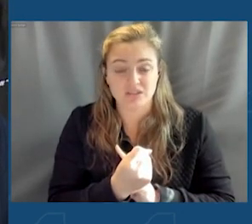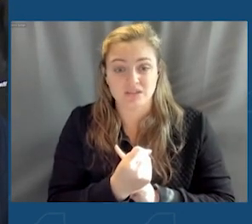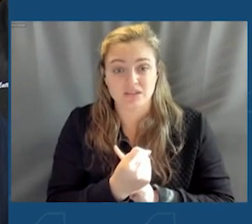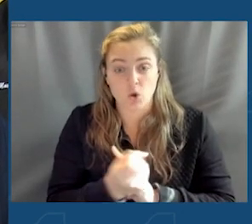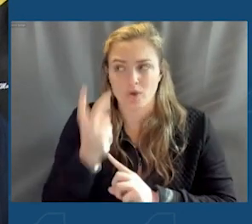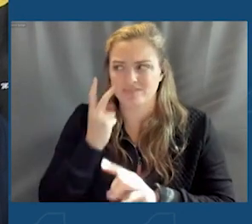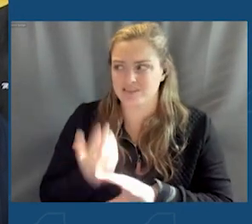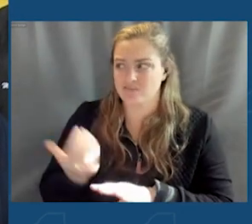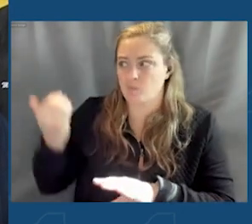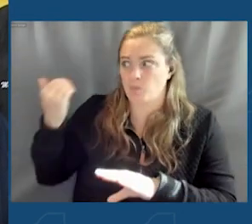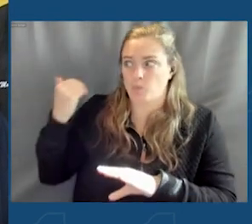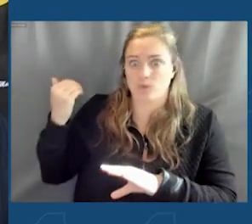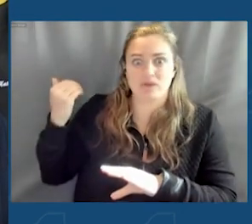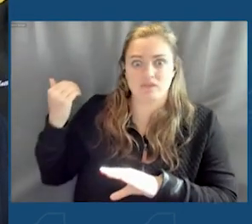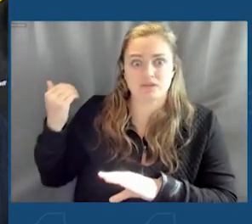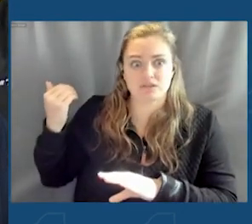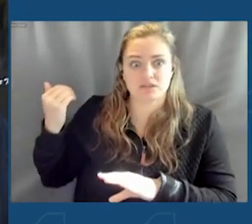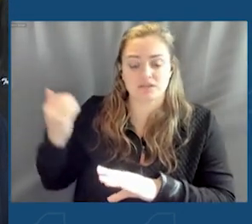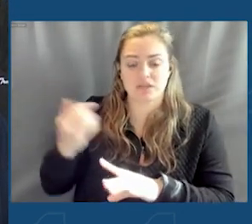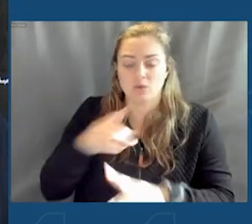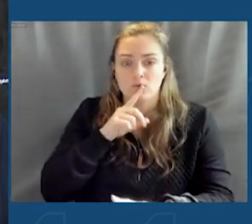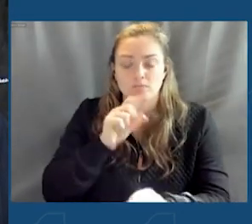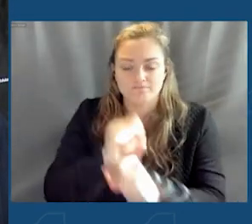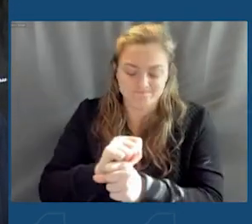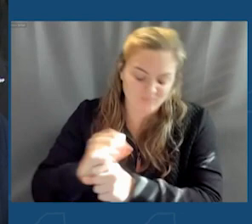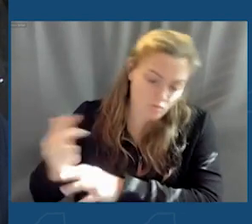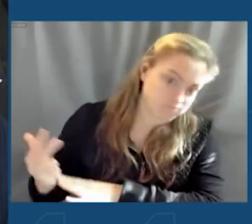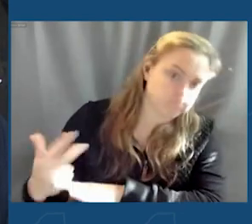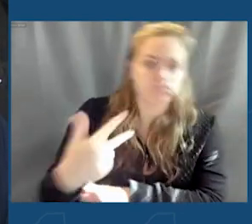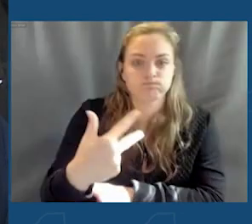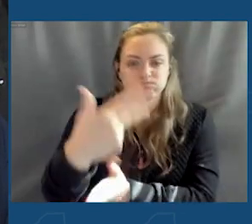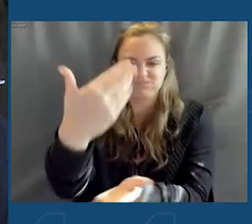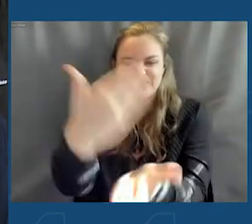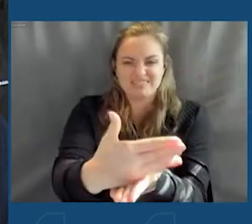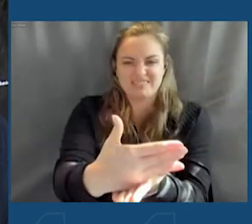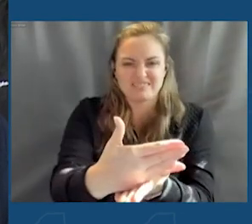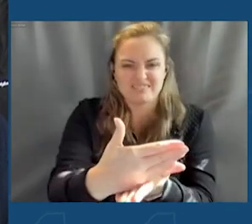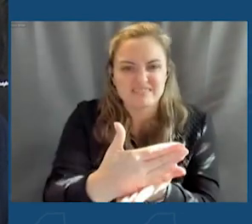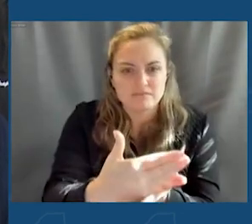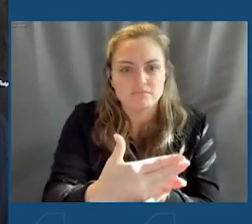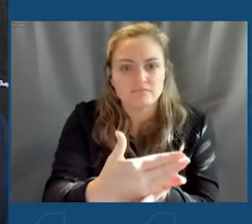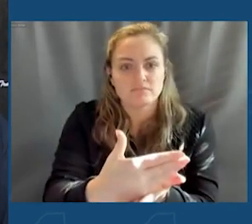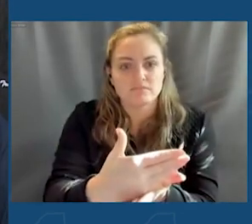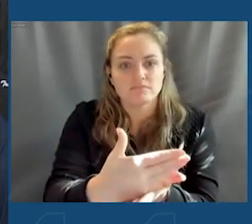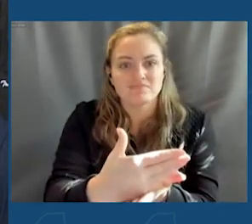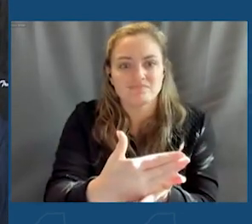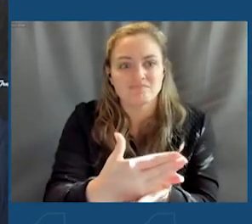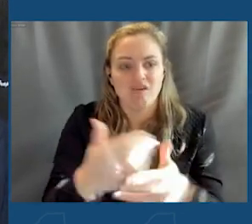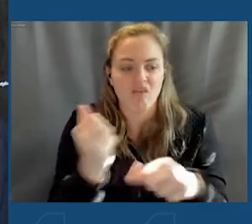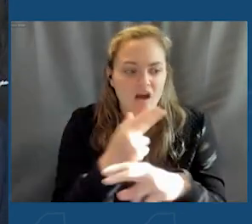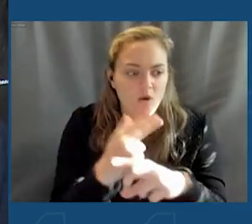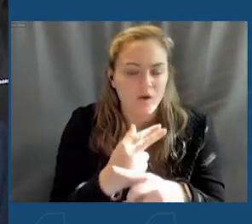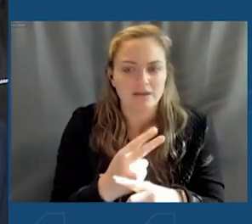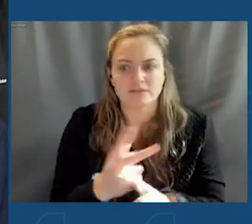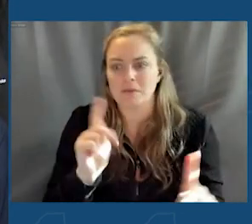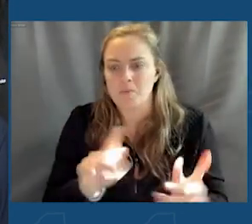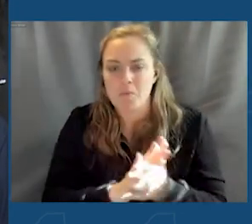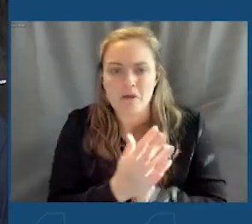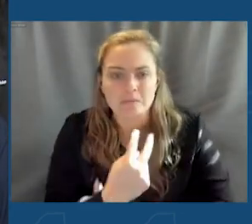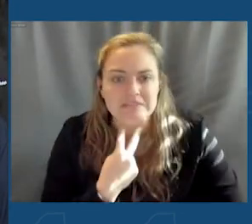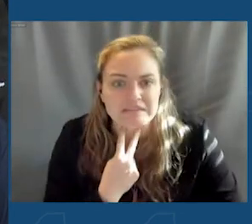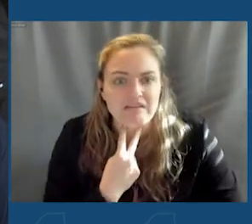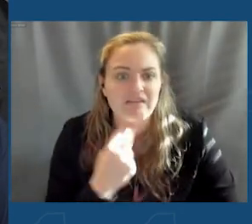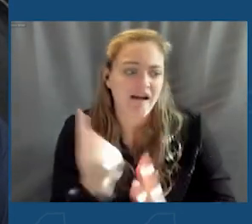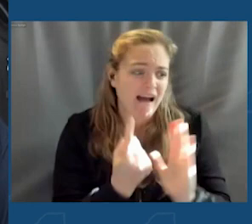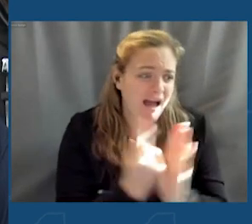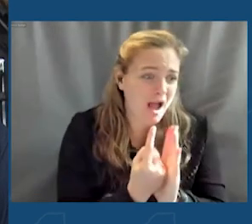previous storms, they literally can paralyze our highways, putting people at risk, stranding motorists for hours, if not days. And